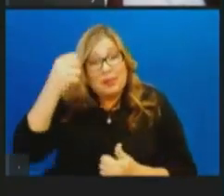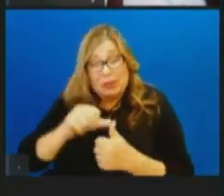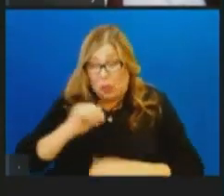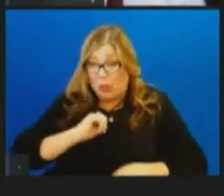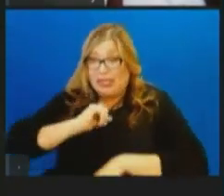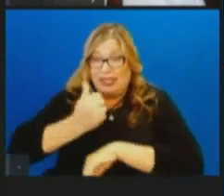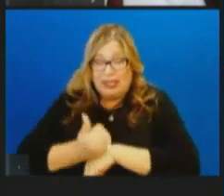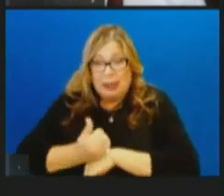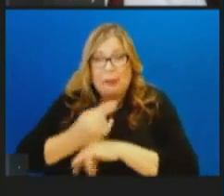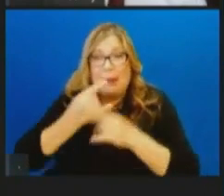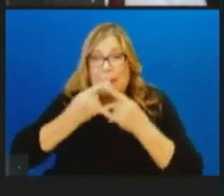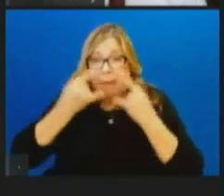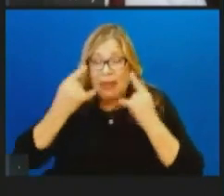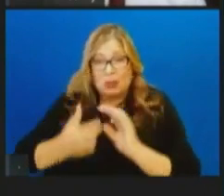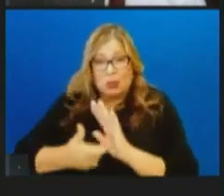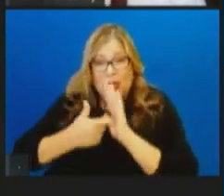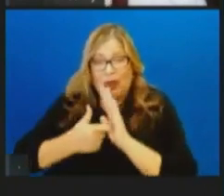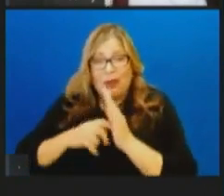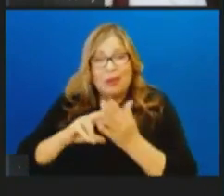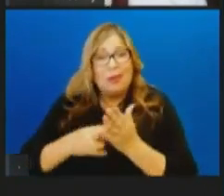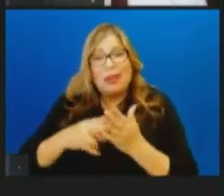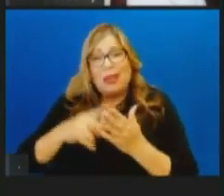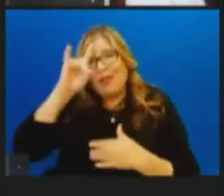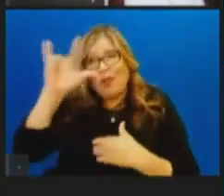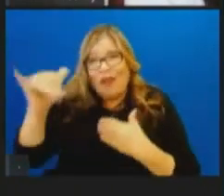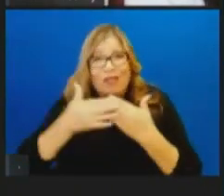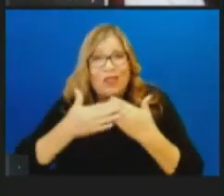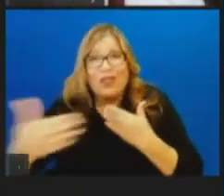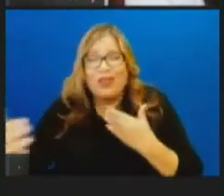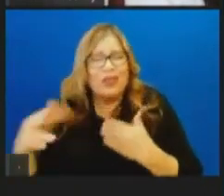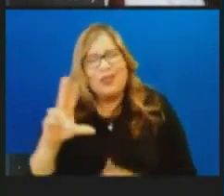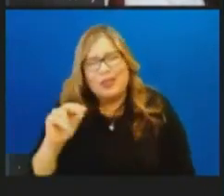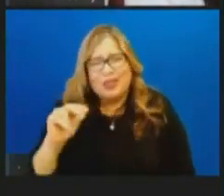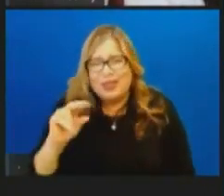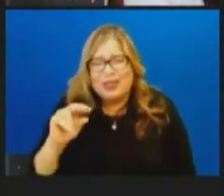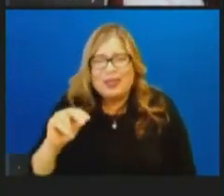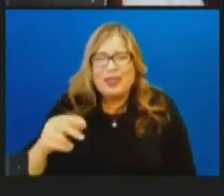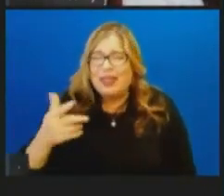forever. It isn't a question of when, but